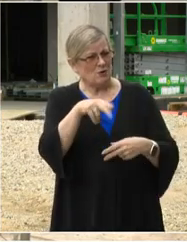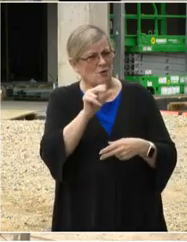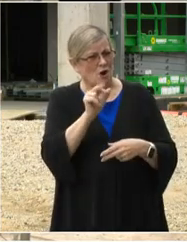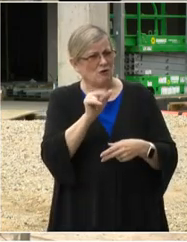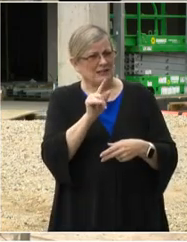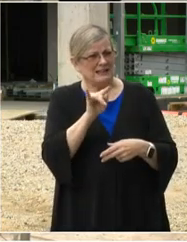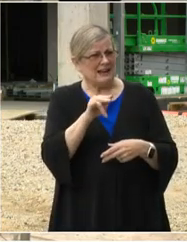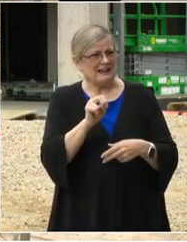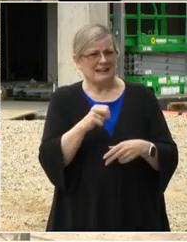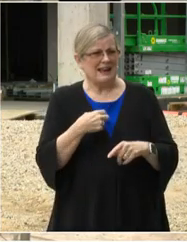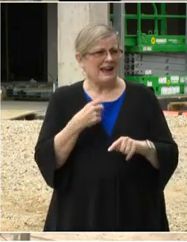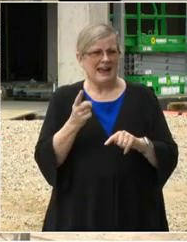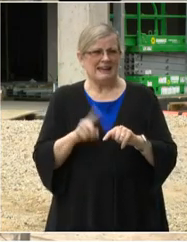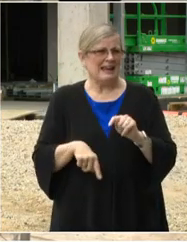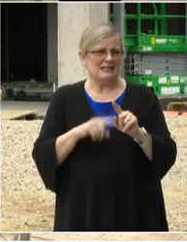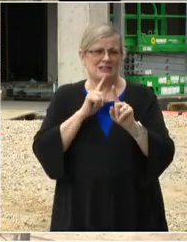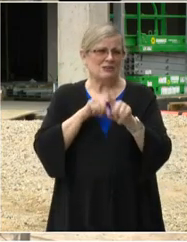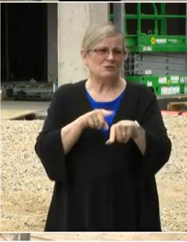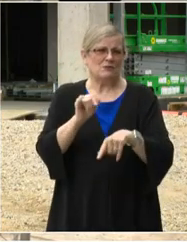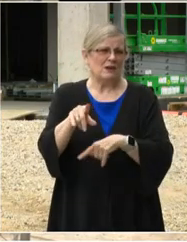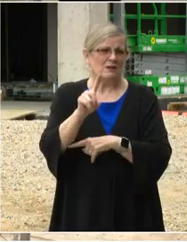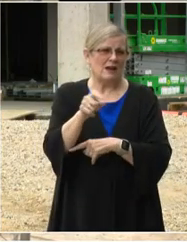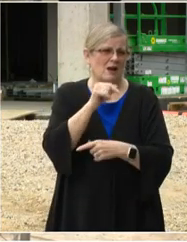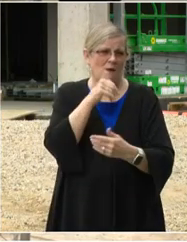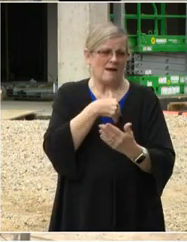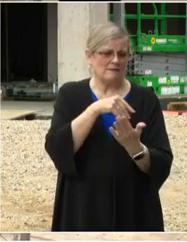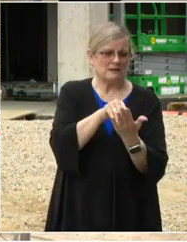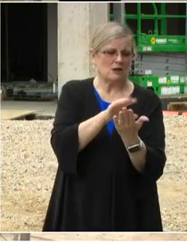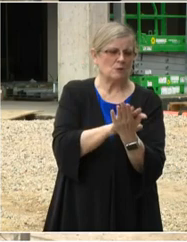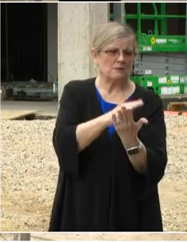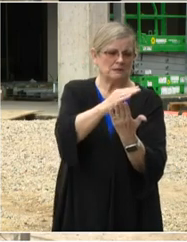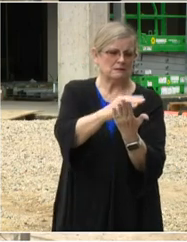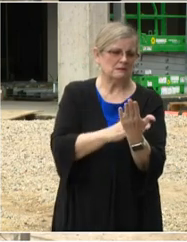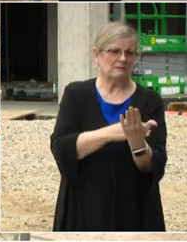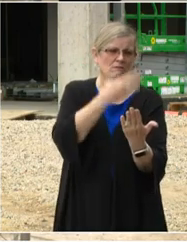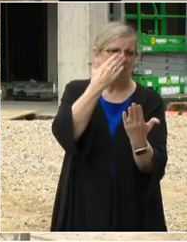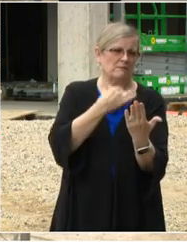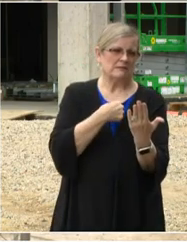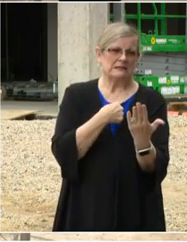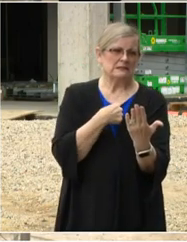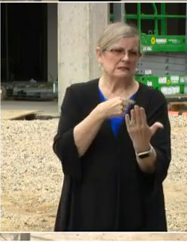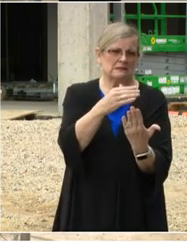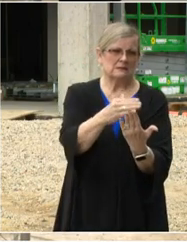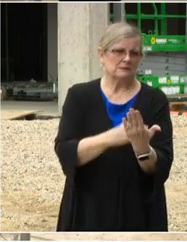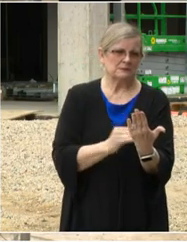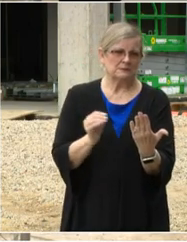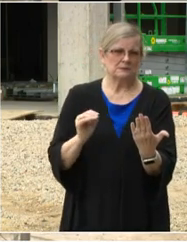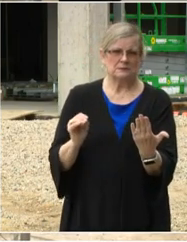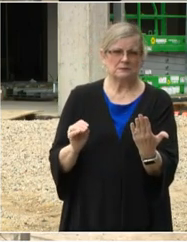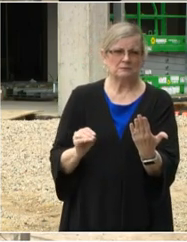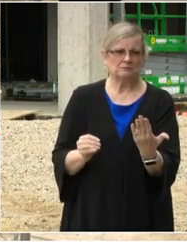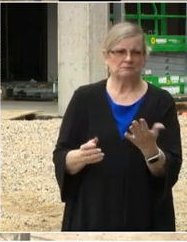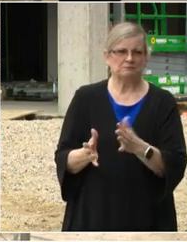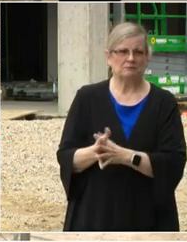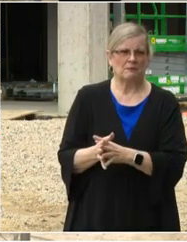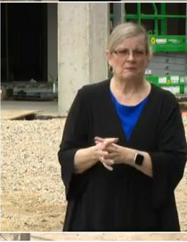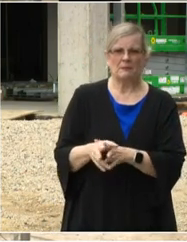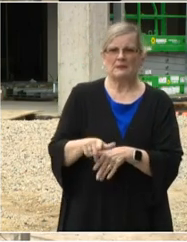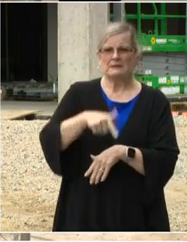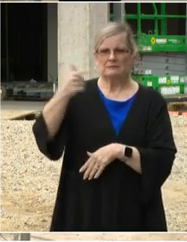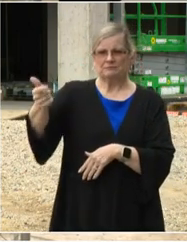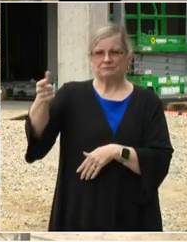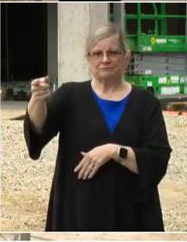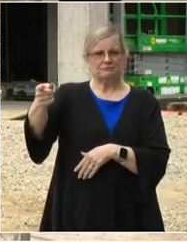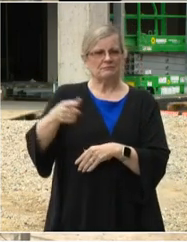of me. I don't want to speak to it without looking at it. Yes. Hi. I have 2